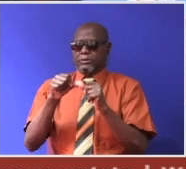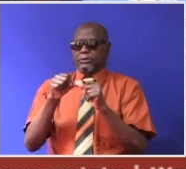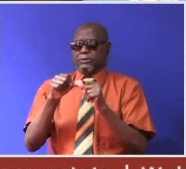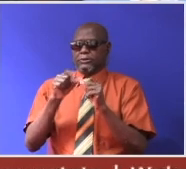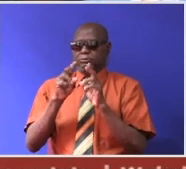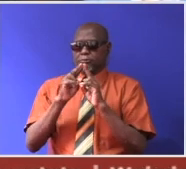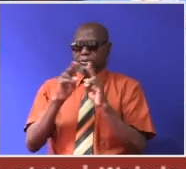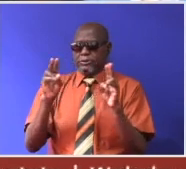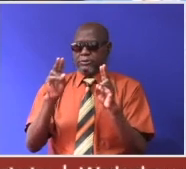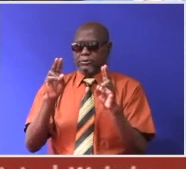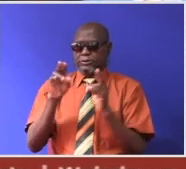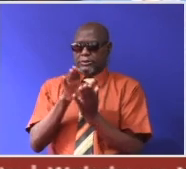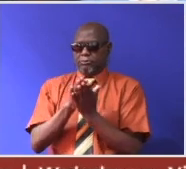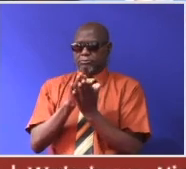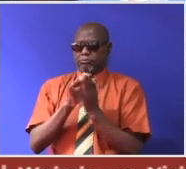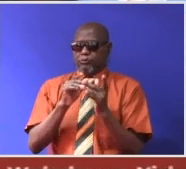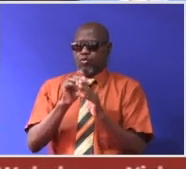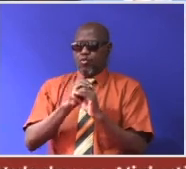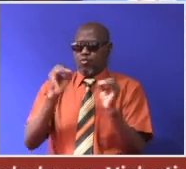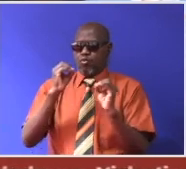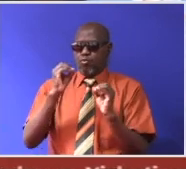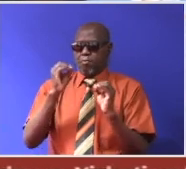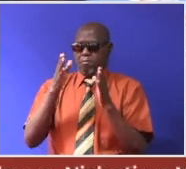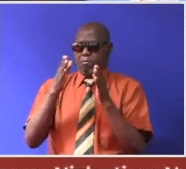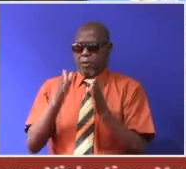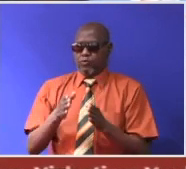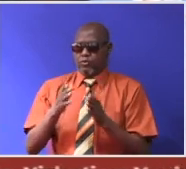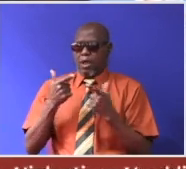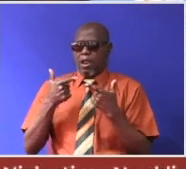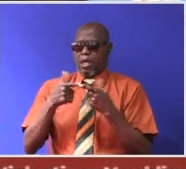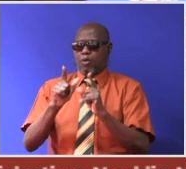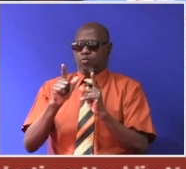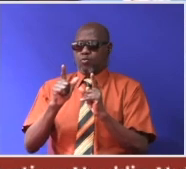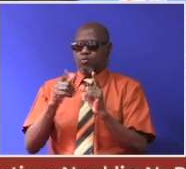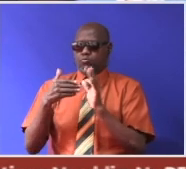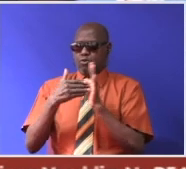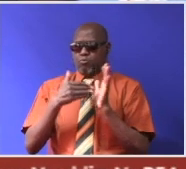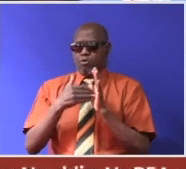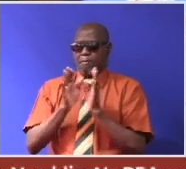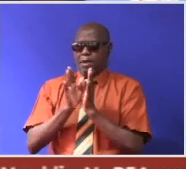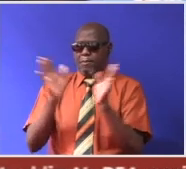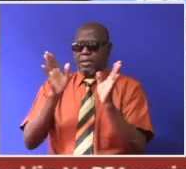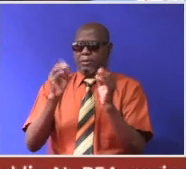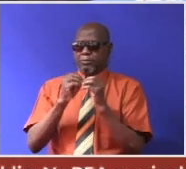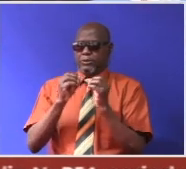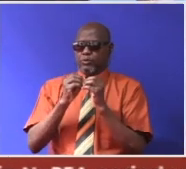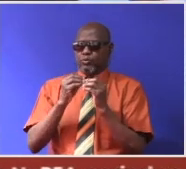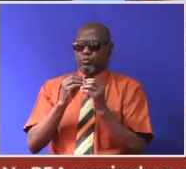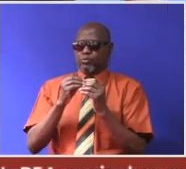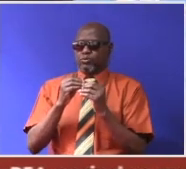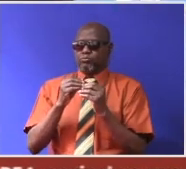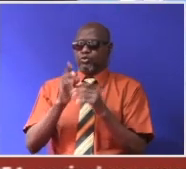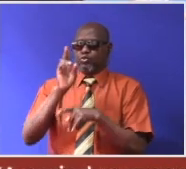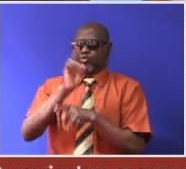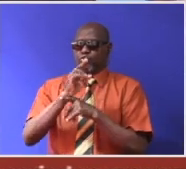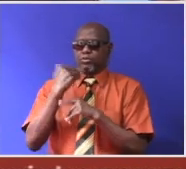meetings. No person is allowed to disrupt public meetings, to use guns, to